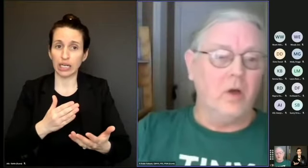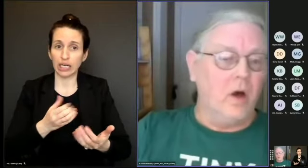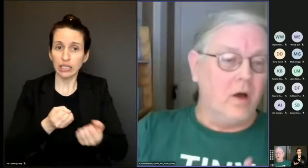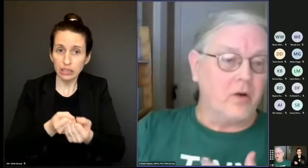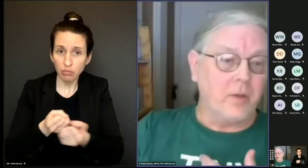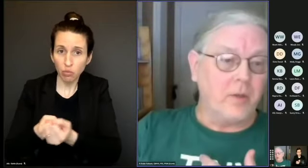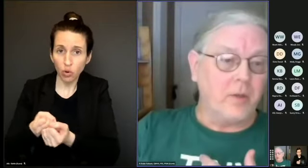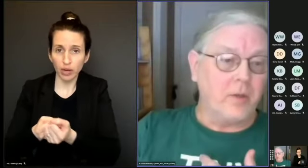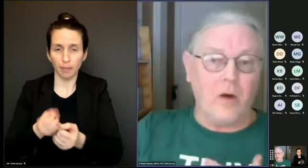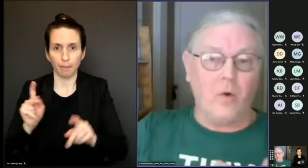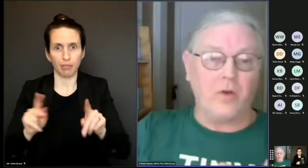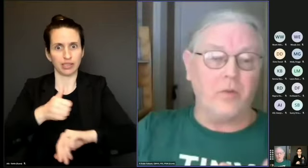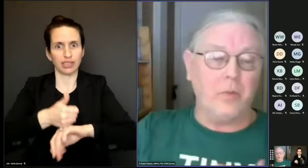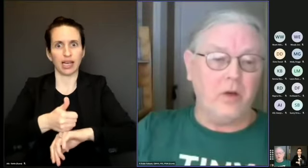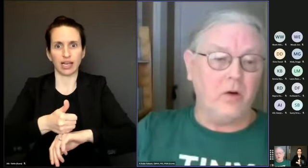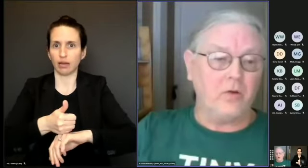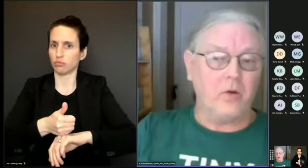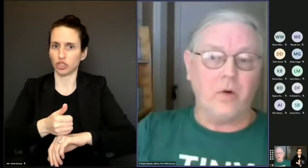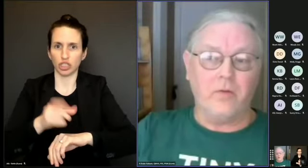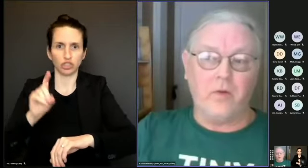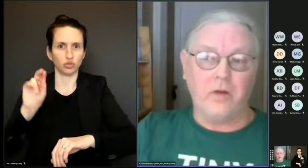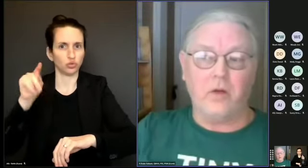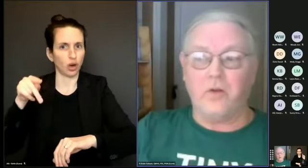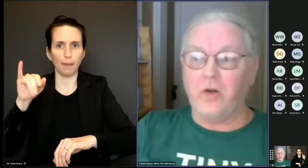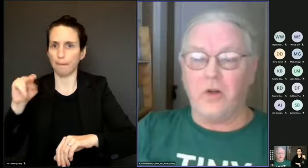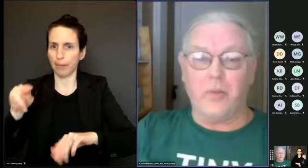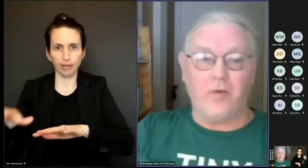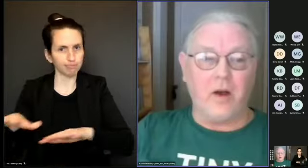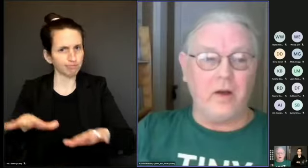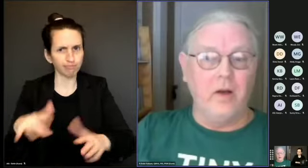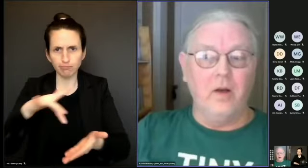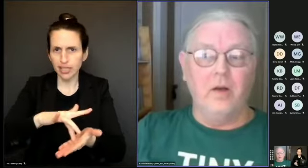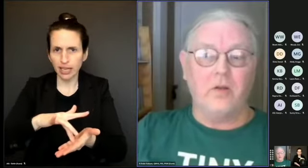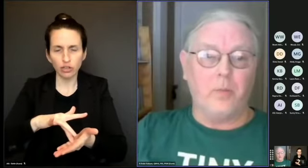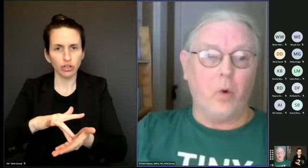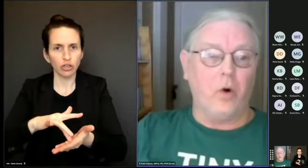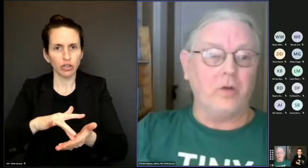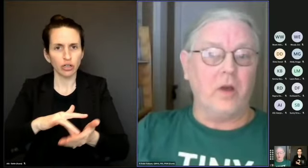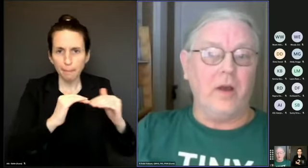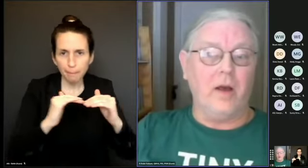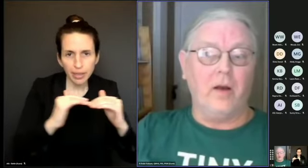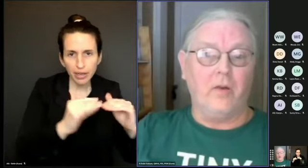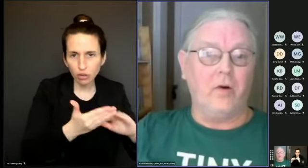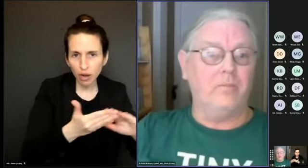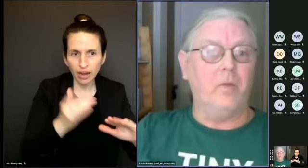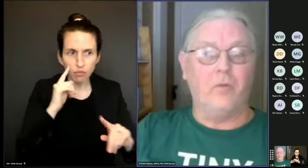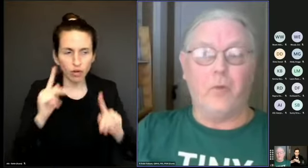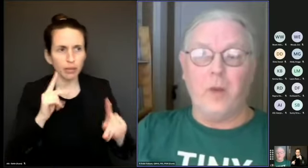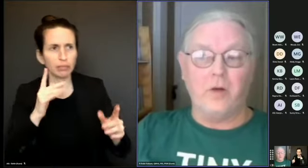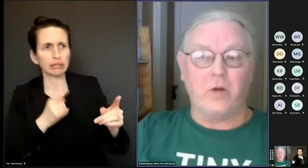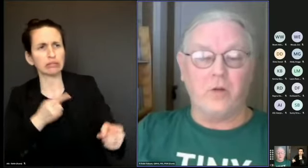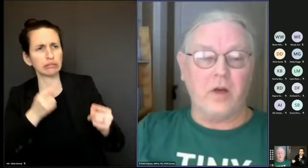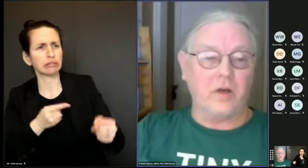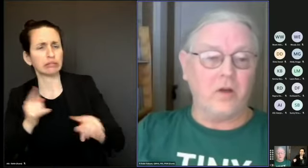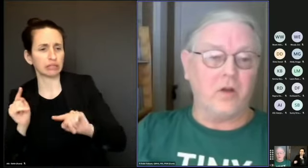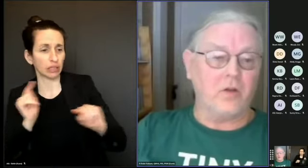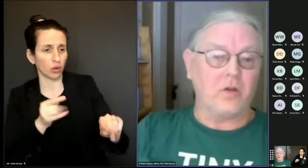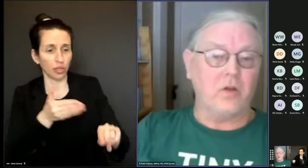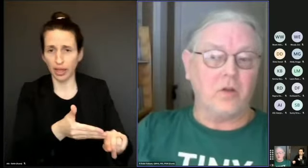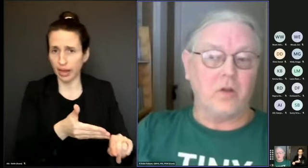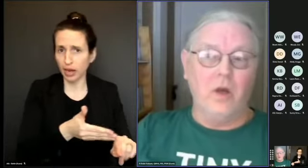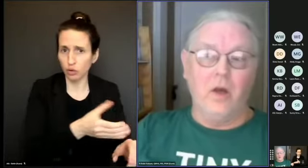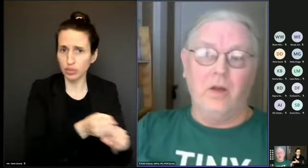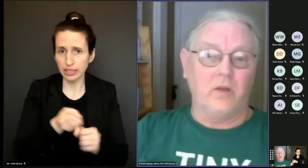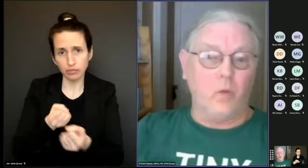drop-in centers, other community networks of peers that would essentially provide supports and other informational and